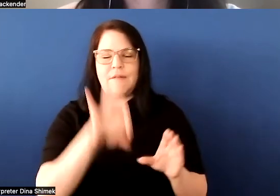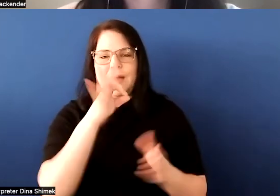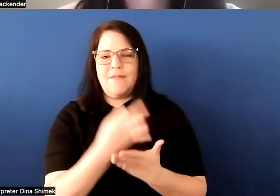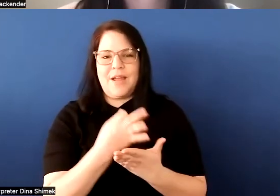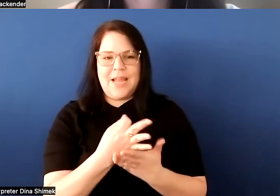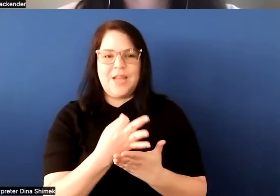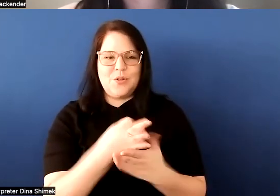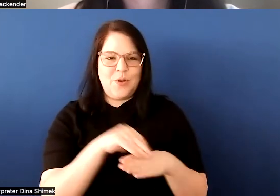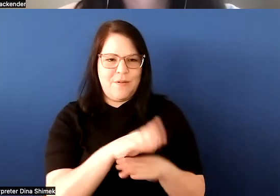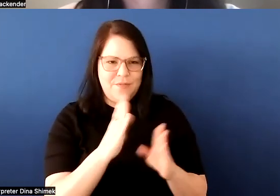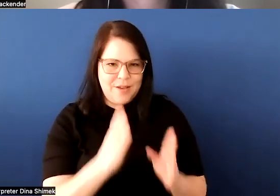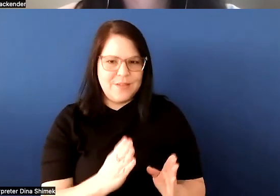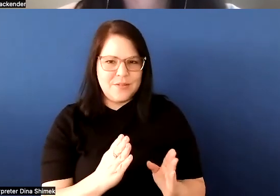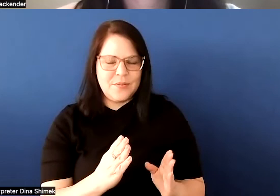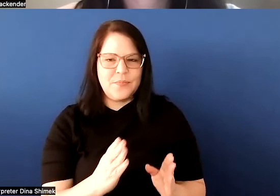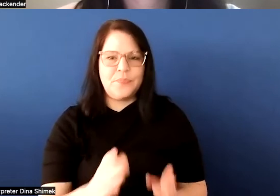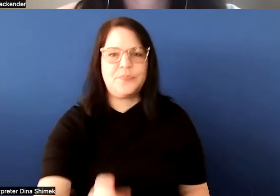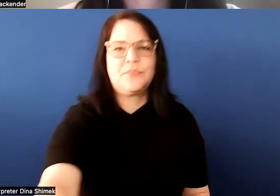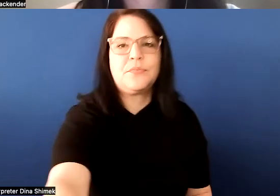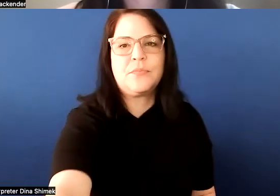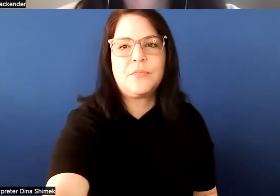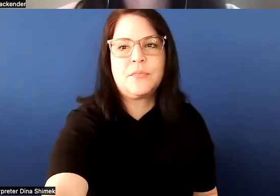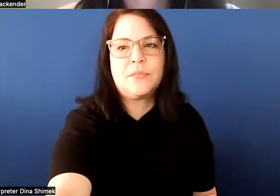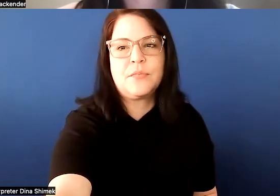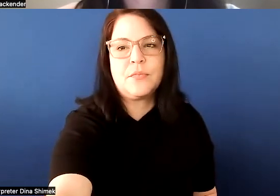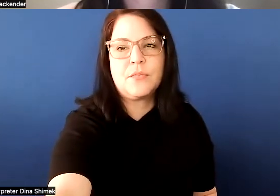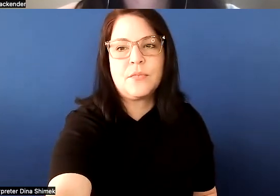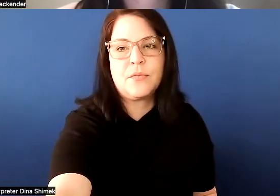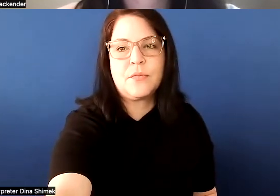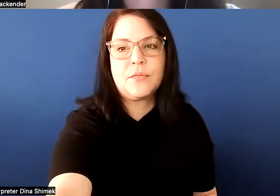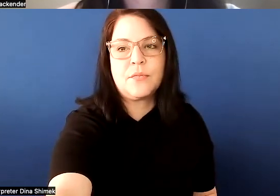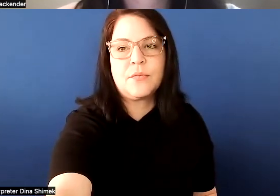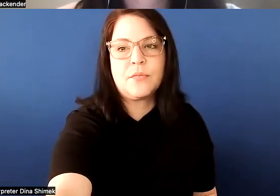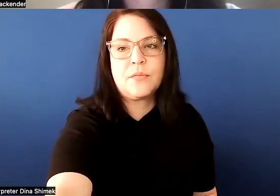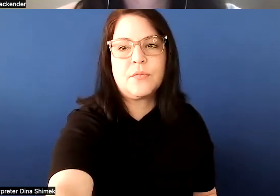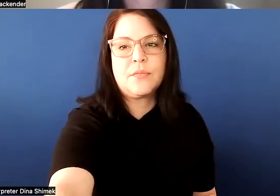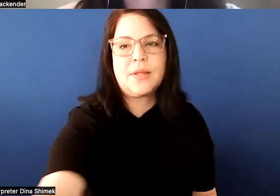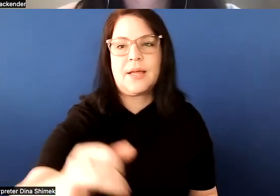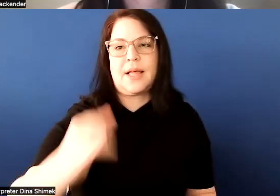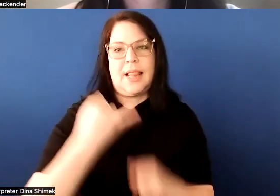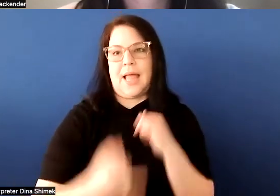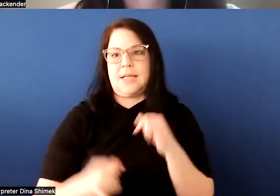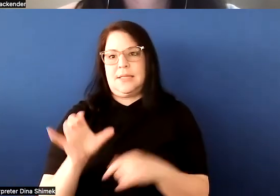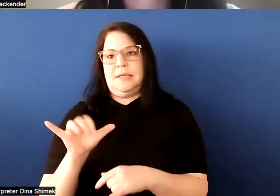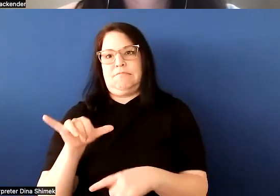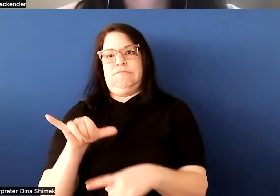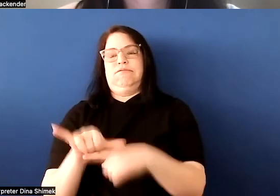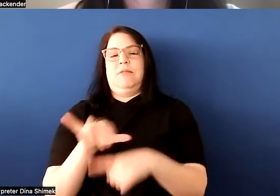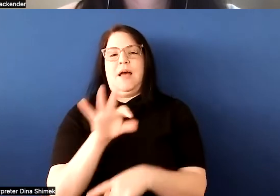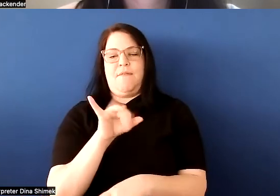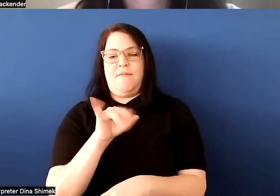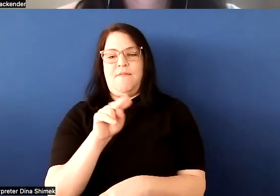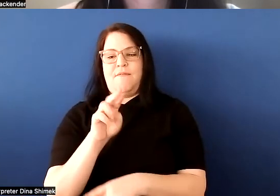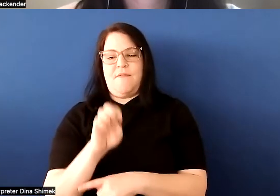advice or a financial advisor. And then finally, this is somewhat of a mouthful, but it's FIND,